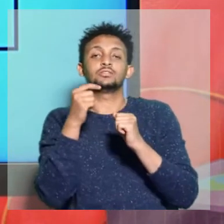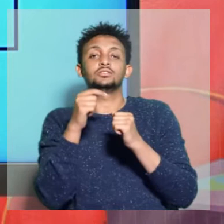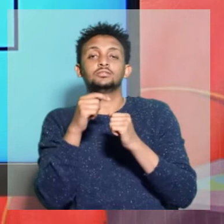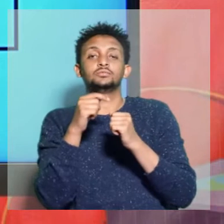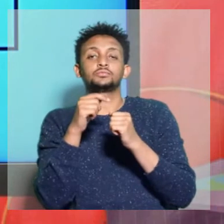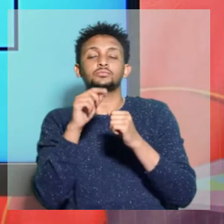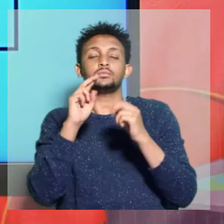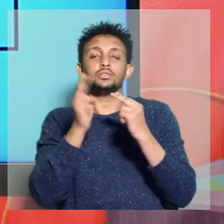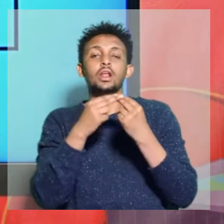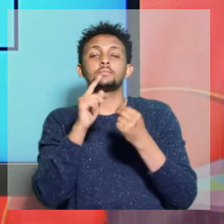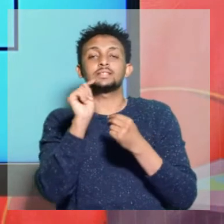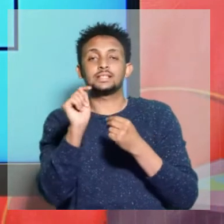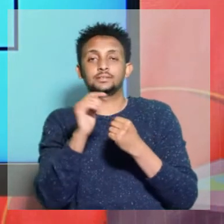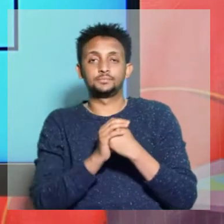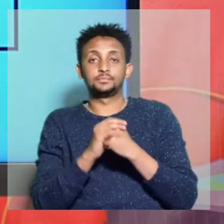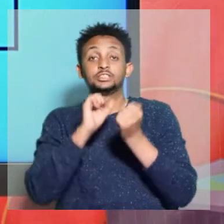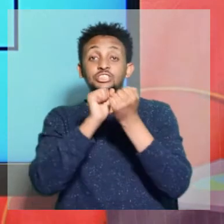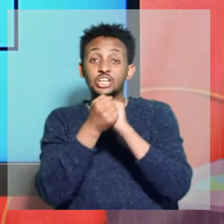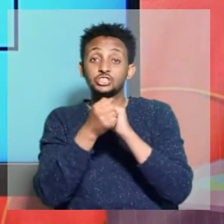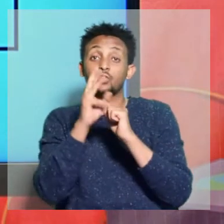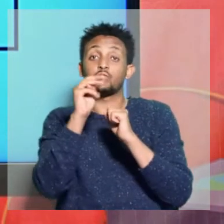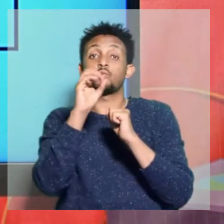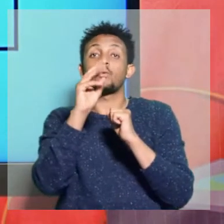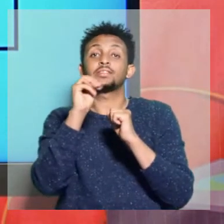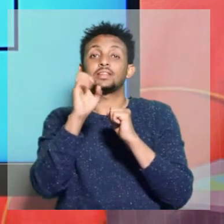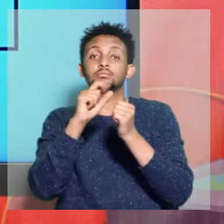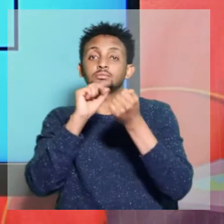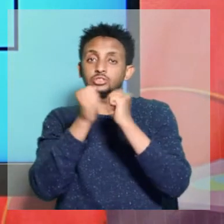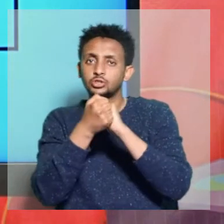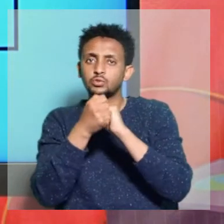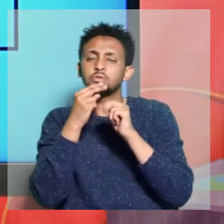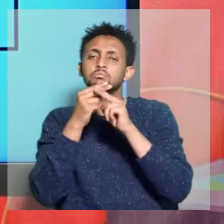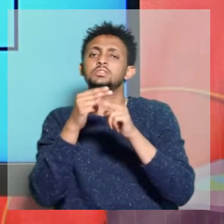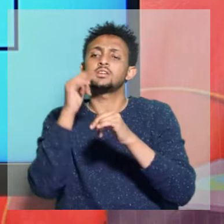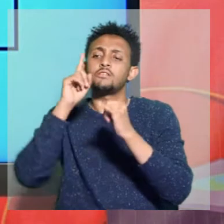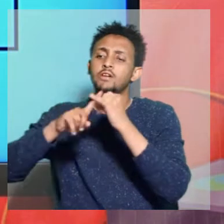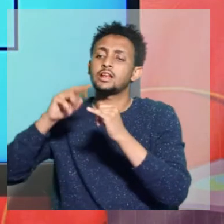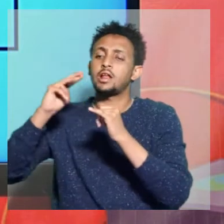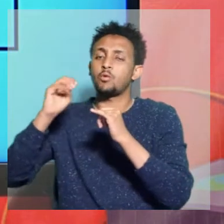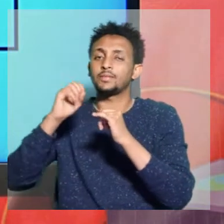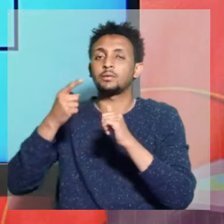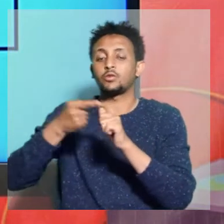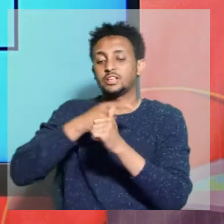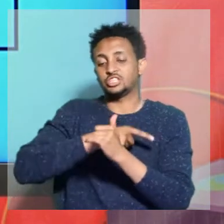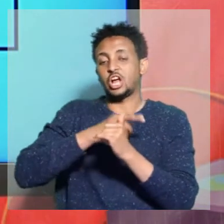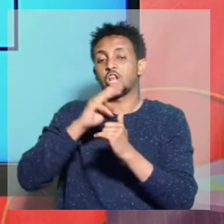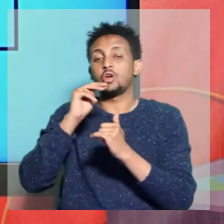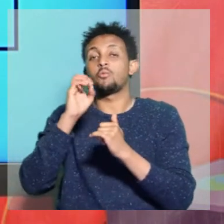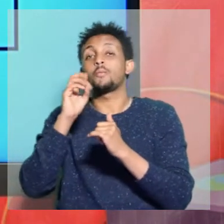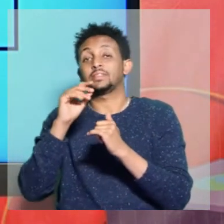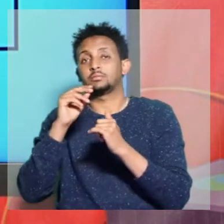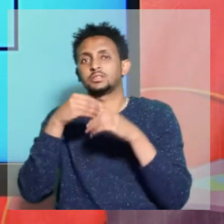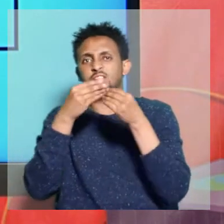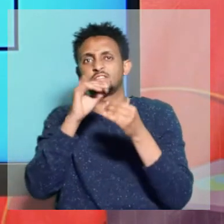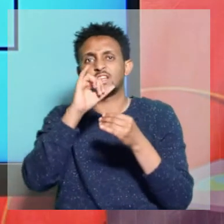times change in t. The change of momentum means the final momentum minus the initial momentum is known to be impulse.